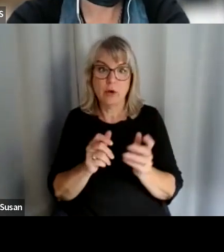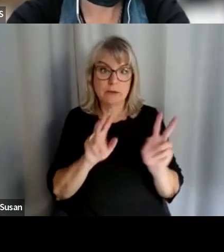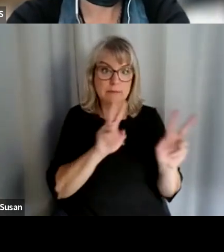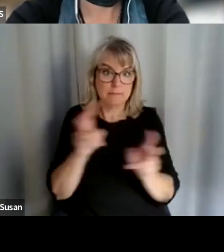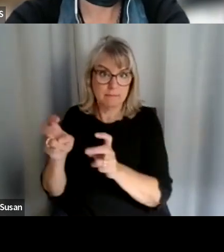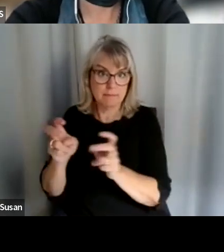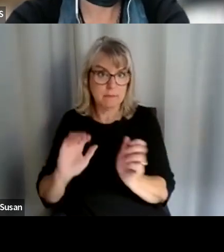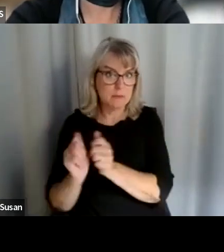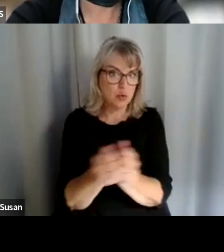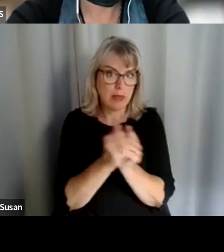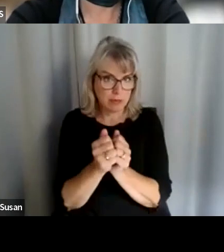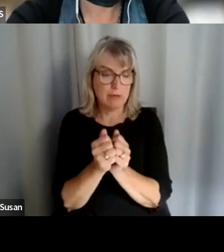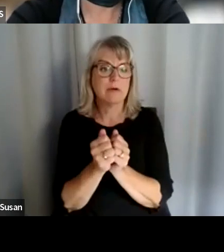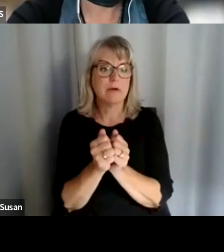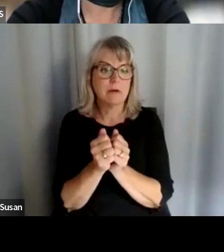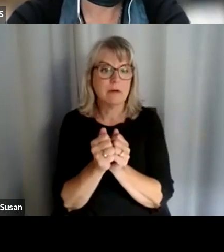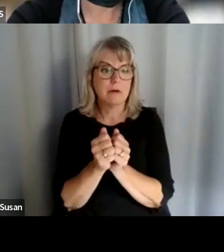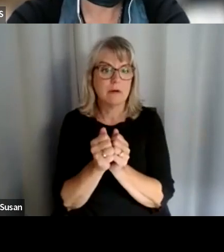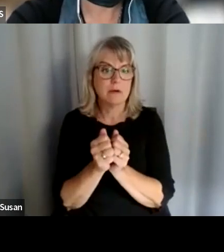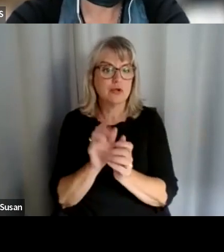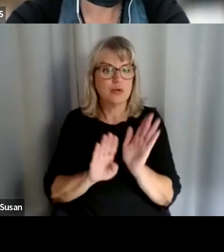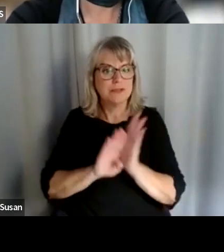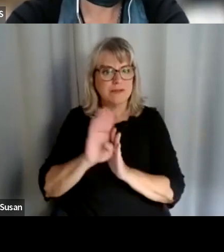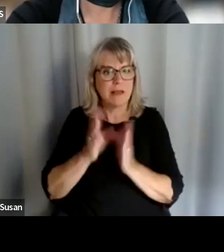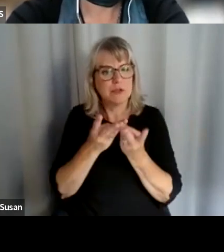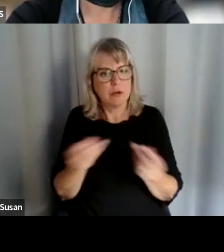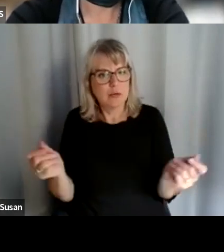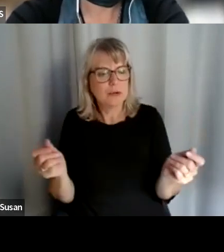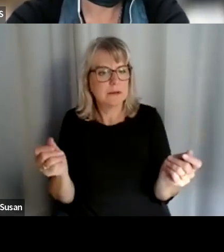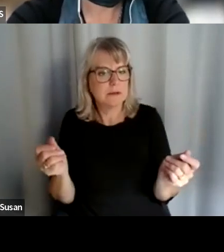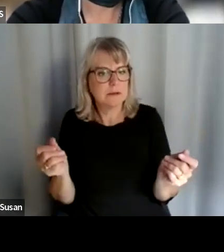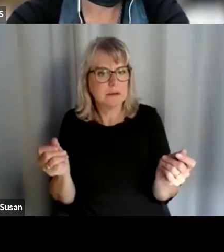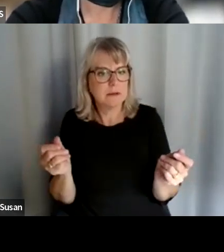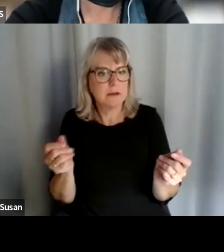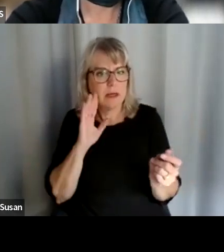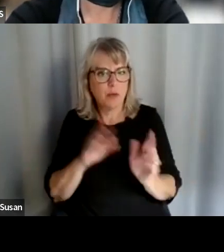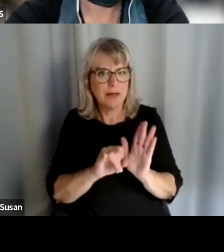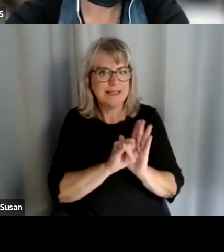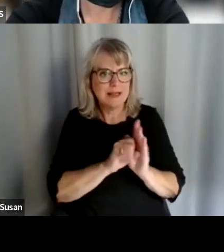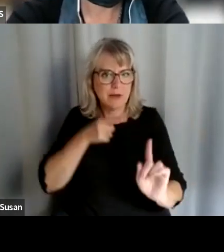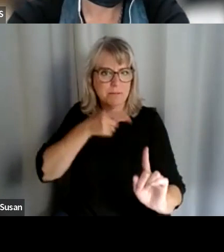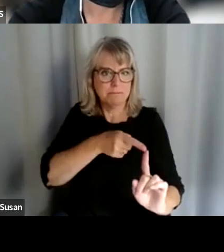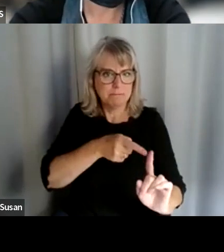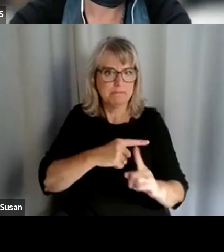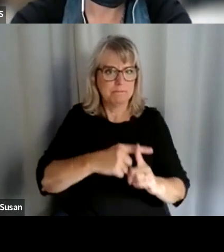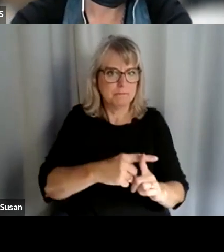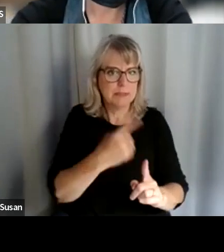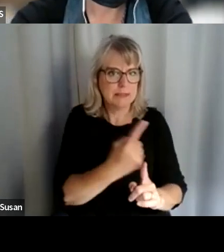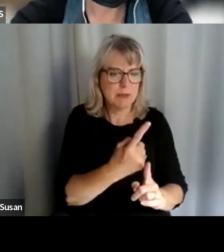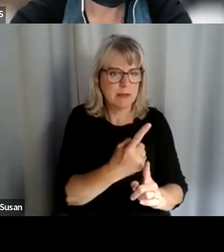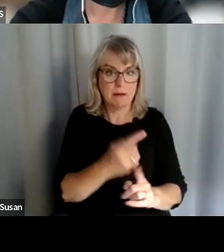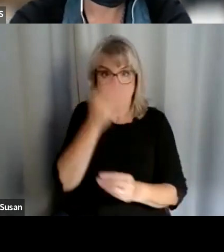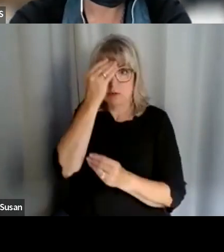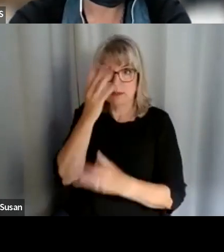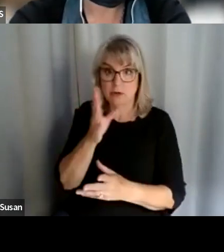together, the idea of coming up with solutions which will pinpoint something, I will tell you, and this is a field I'm very,